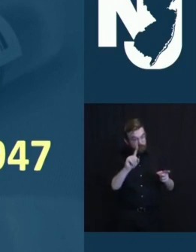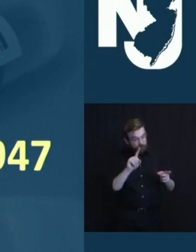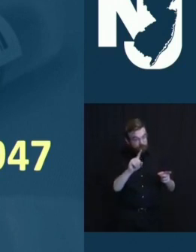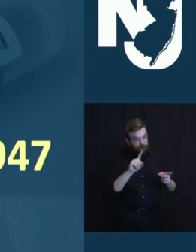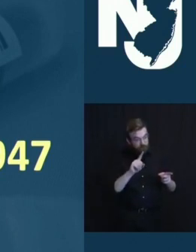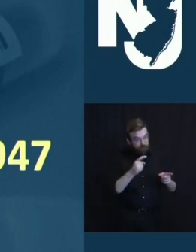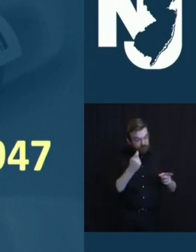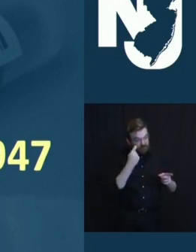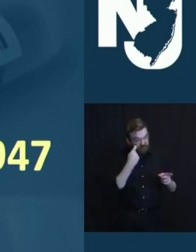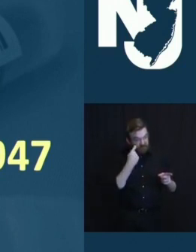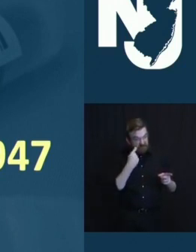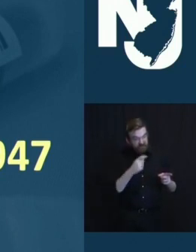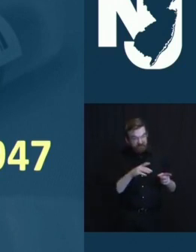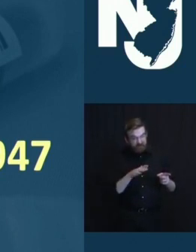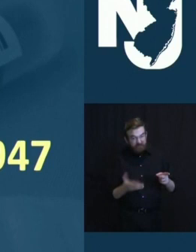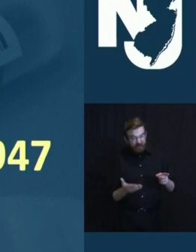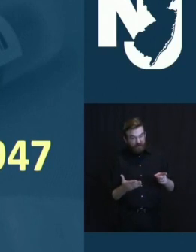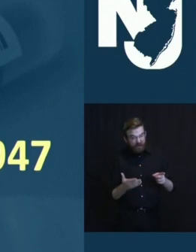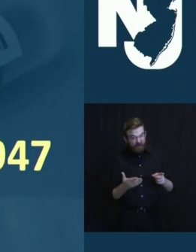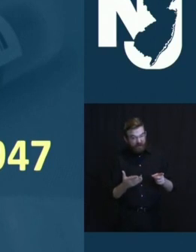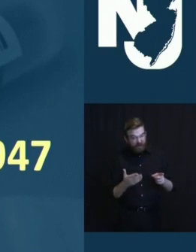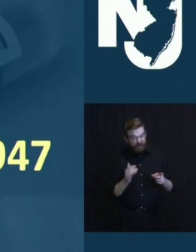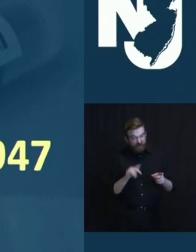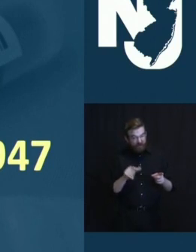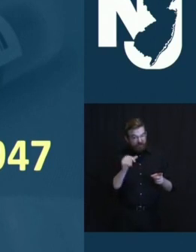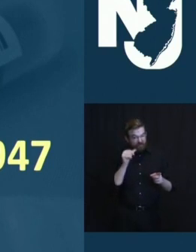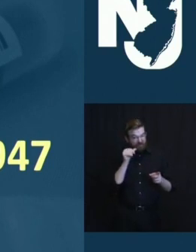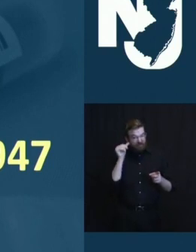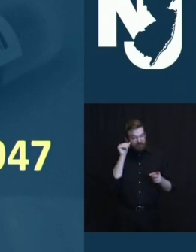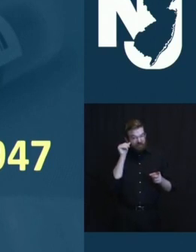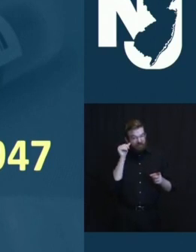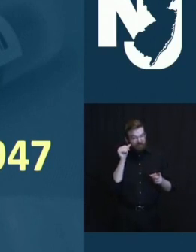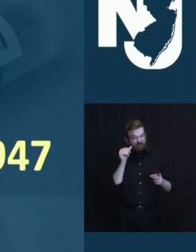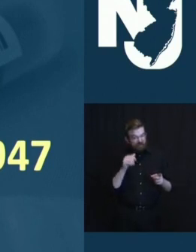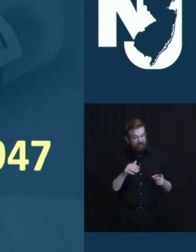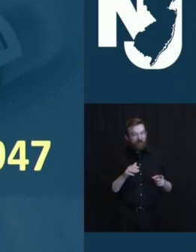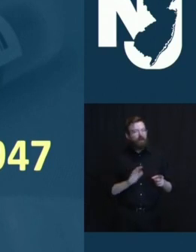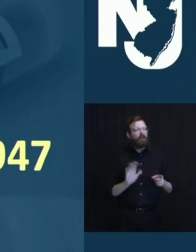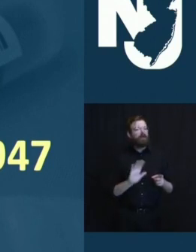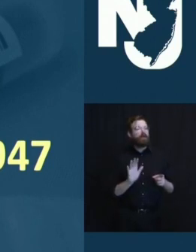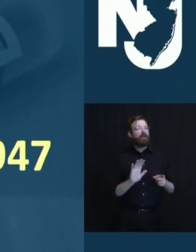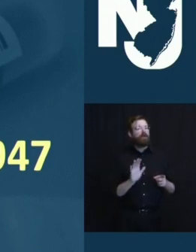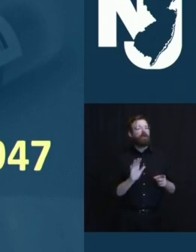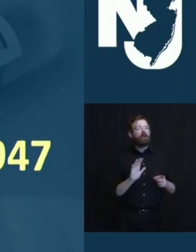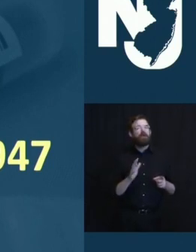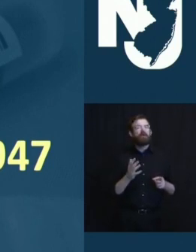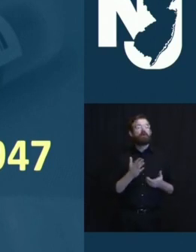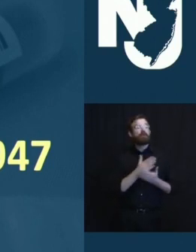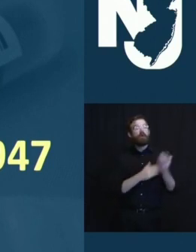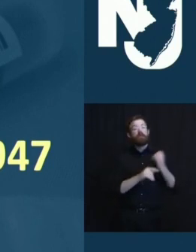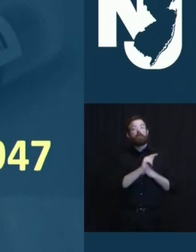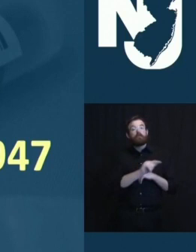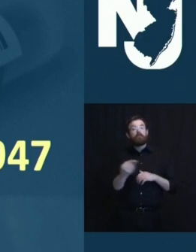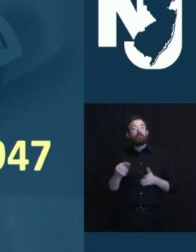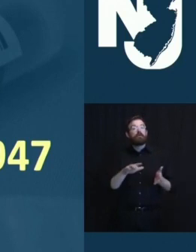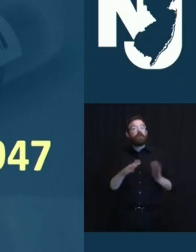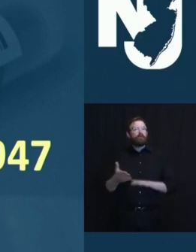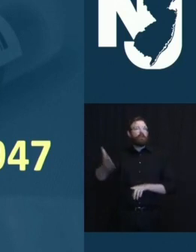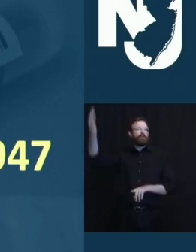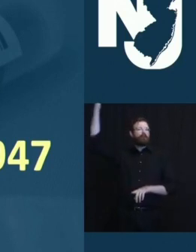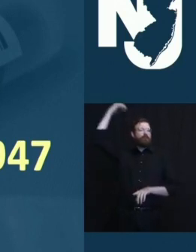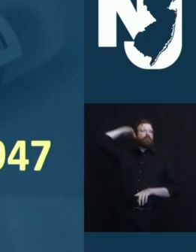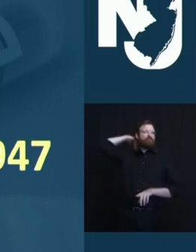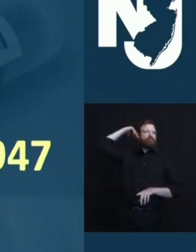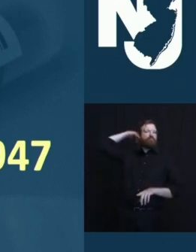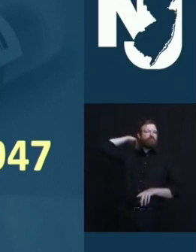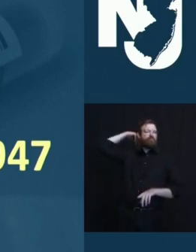death certificates, cause of deaths, to the fatalities. And Judy can give you some color on what the here and now looks like. By the way, we